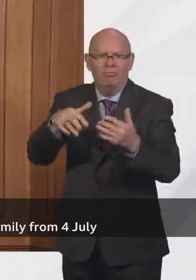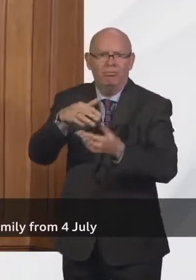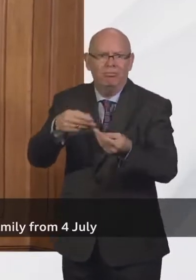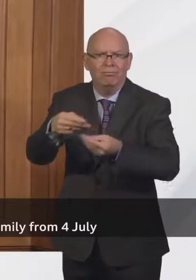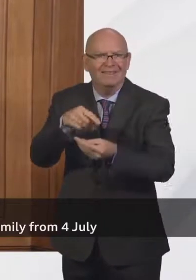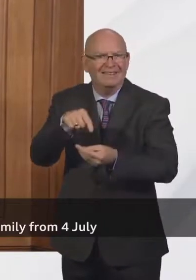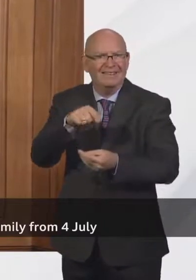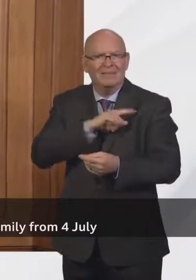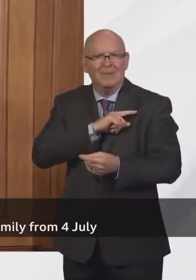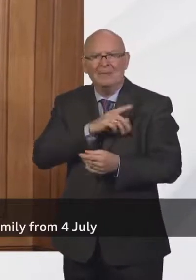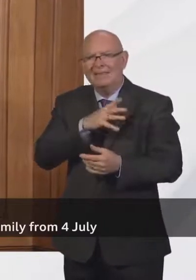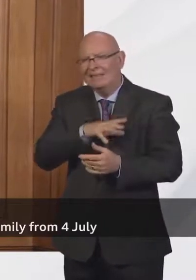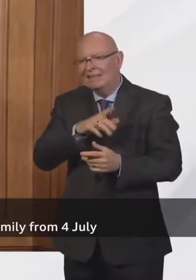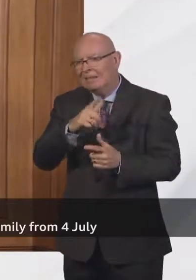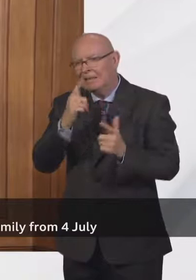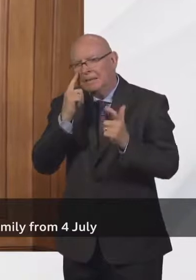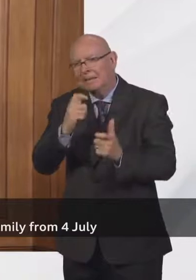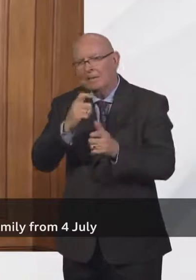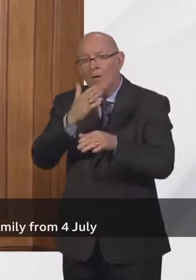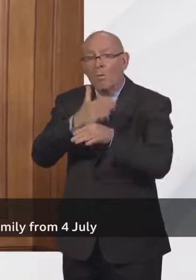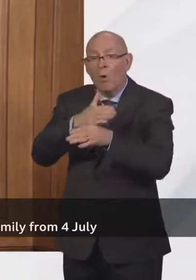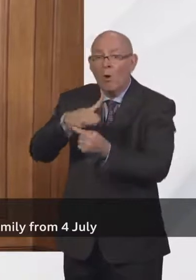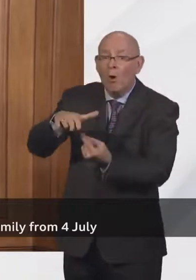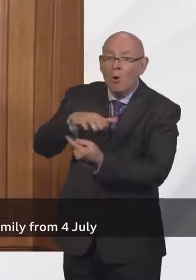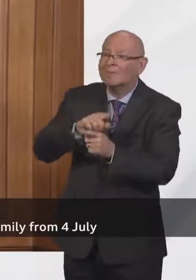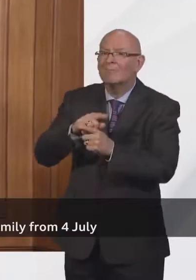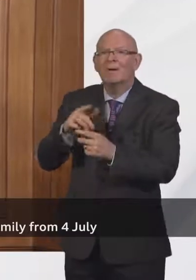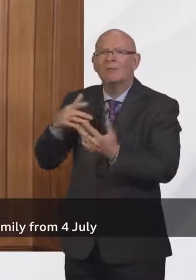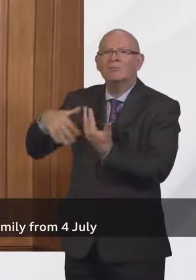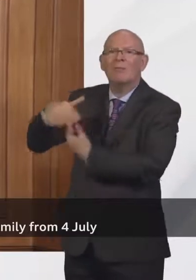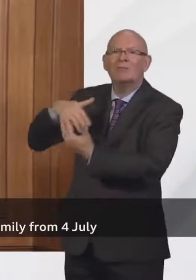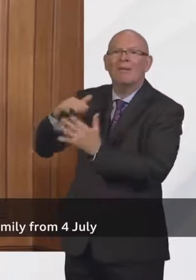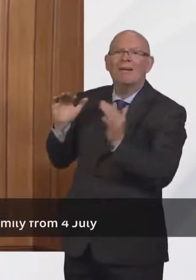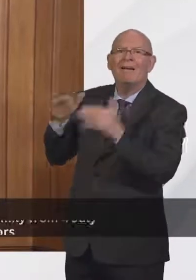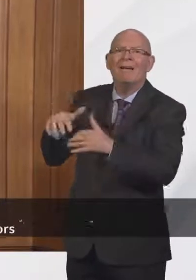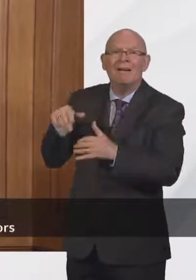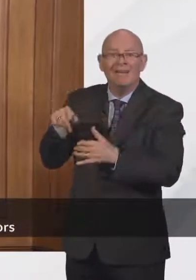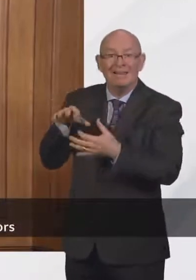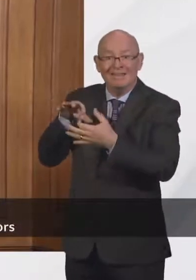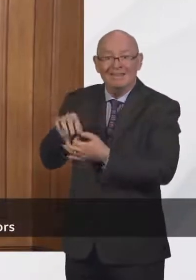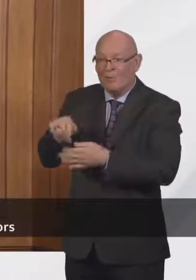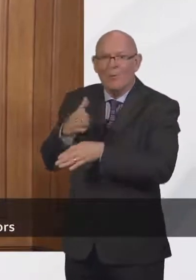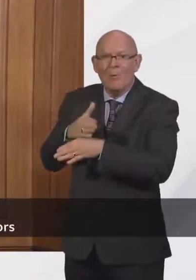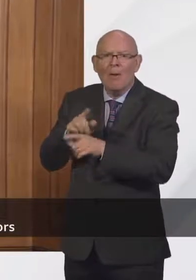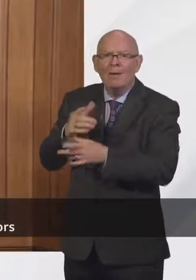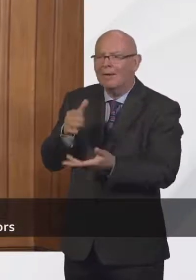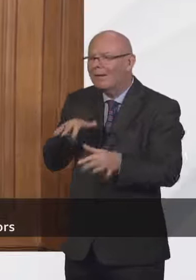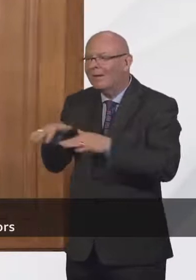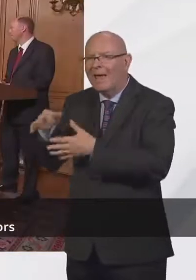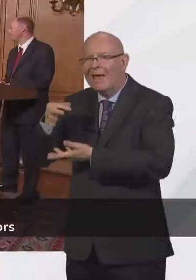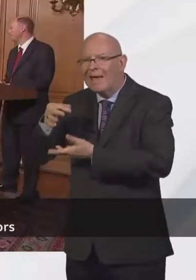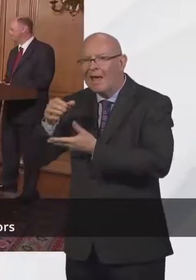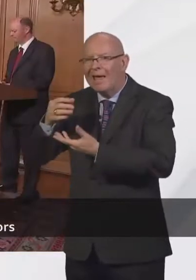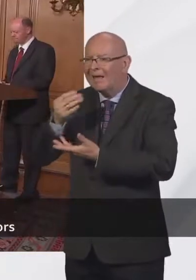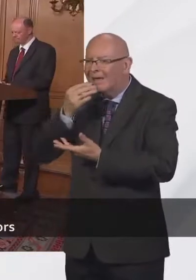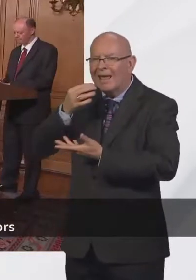to several outbreaks around the world, and therefore they are an area where we're going to have to take the mitigations particularly seriously. Thanks